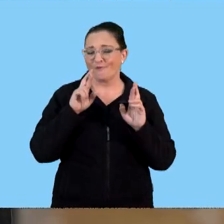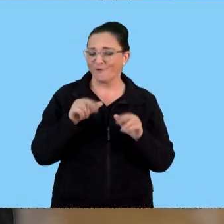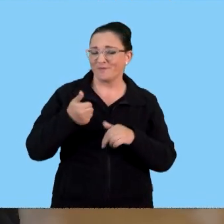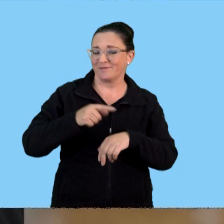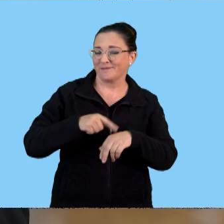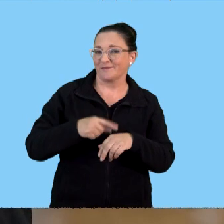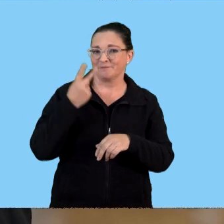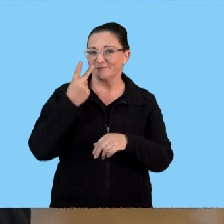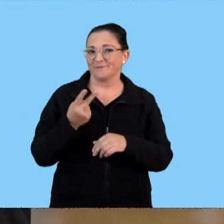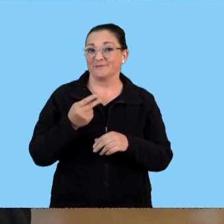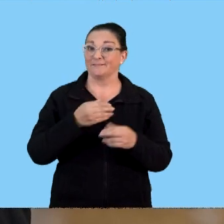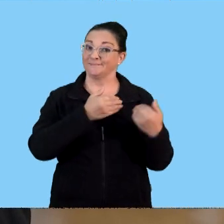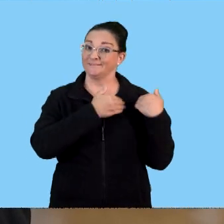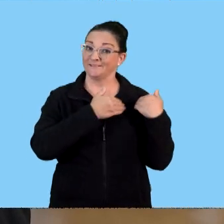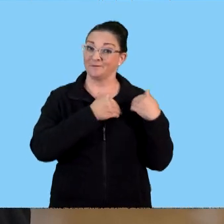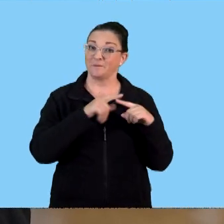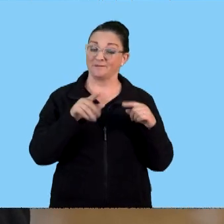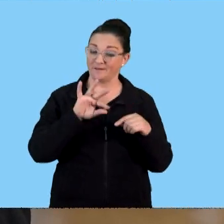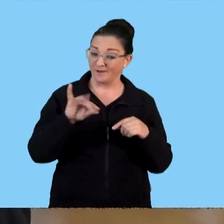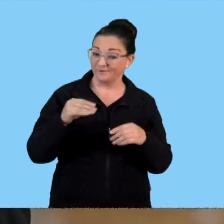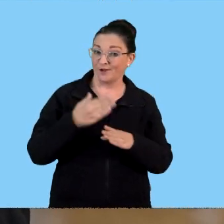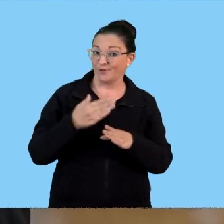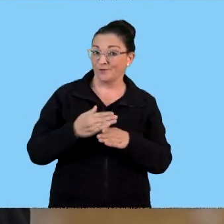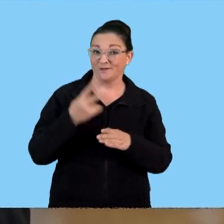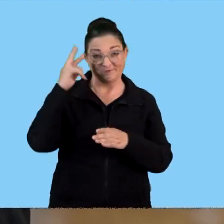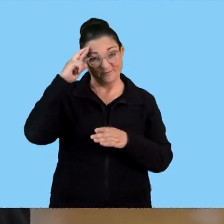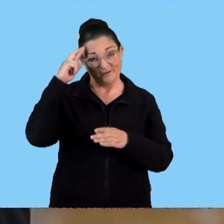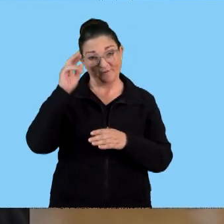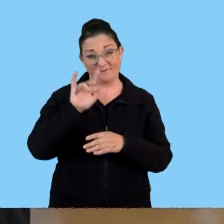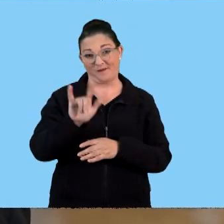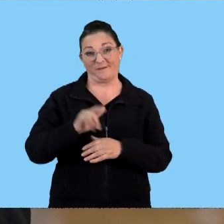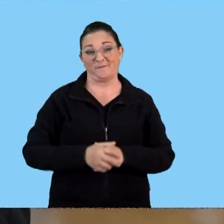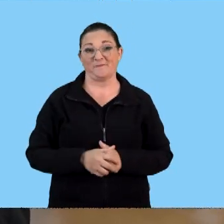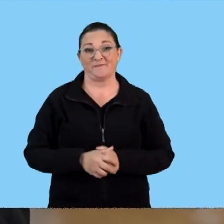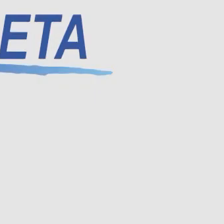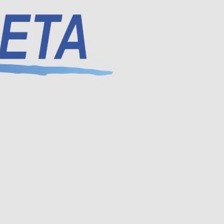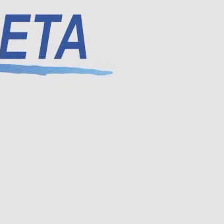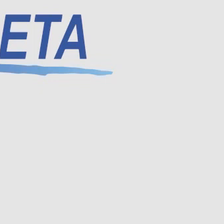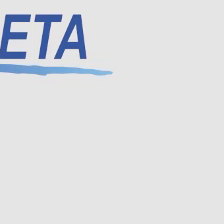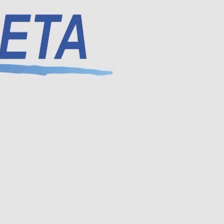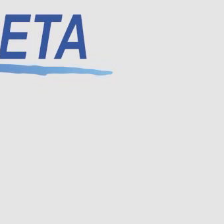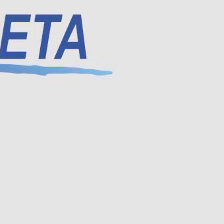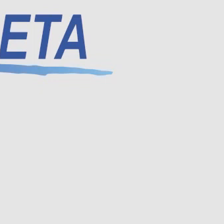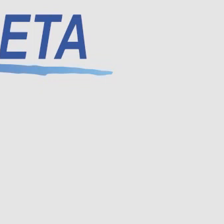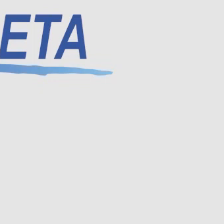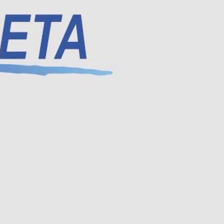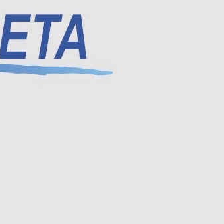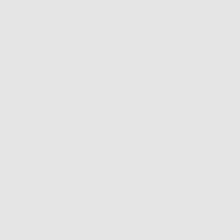today. Hope to see you next time. Stay safe and remember to work every day. Goodbye.